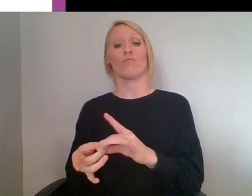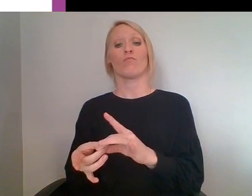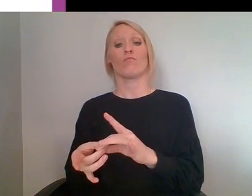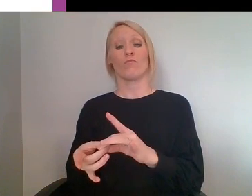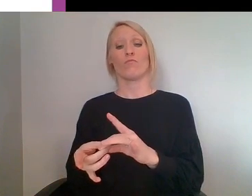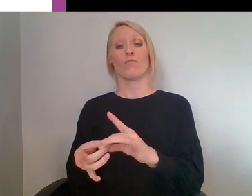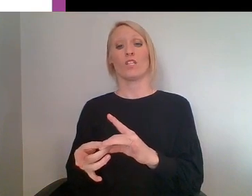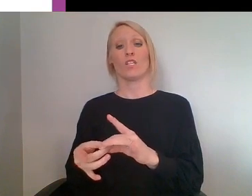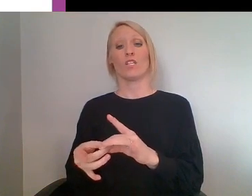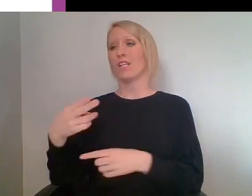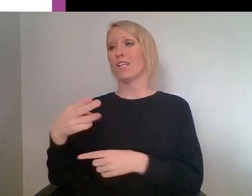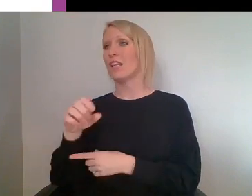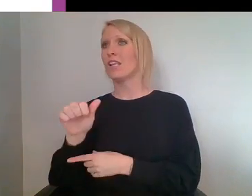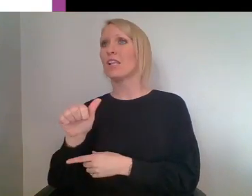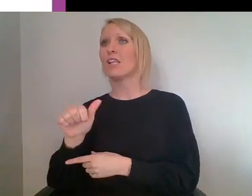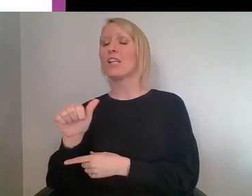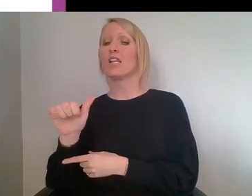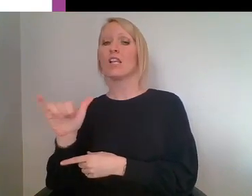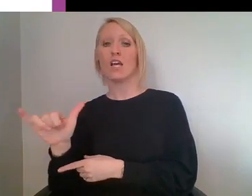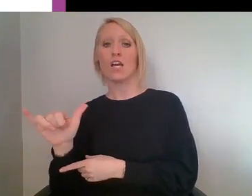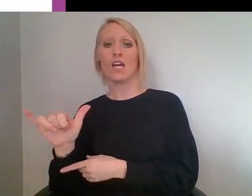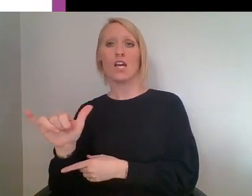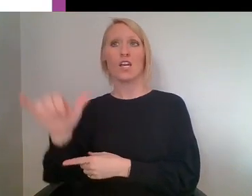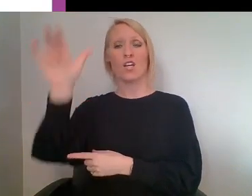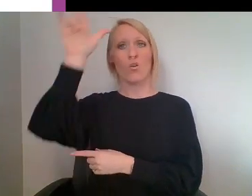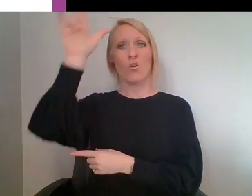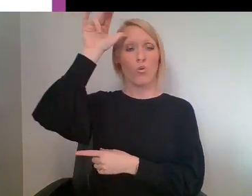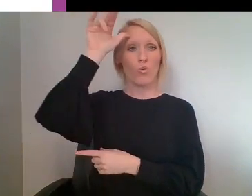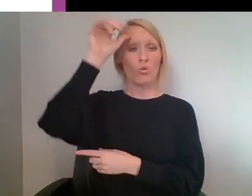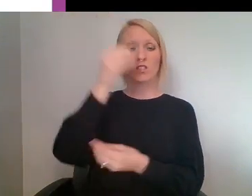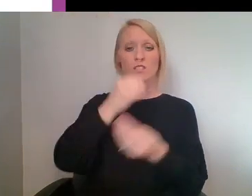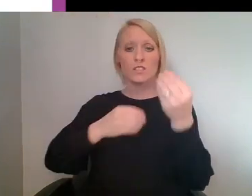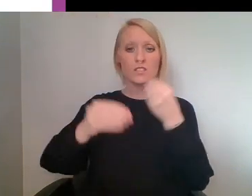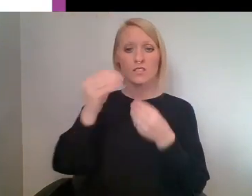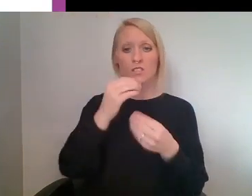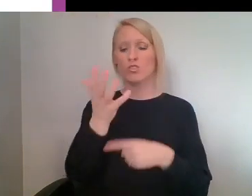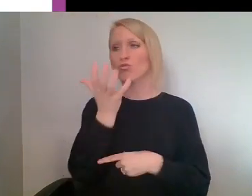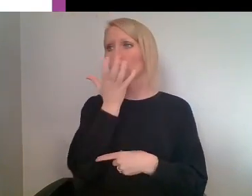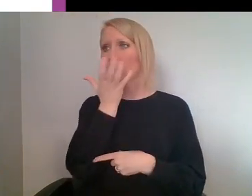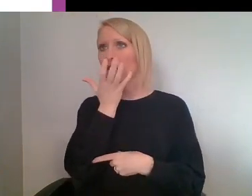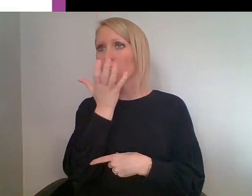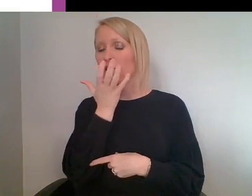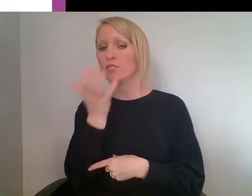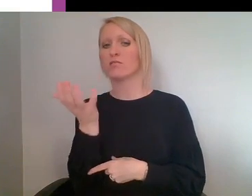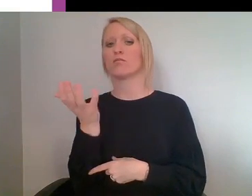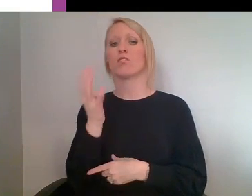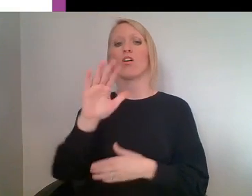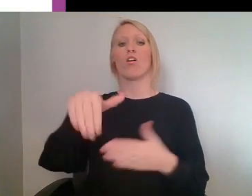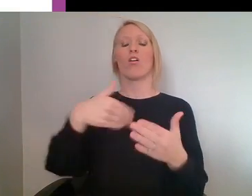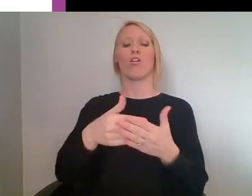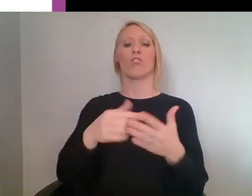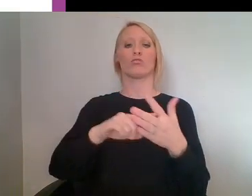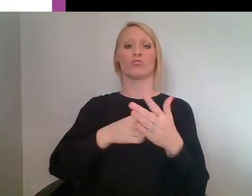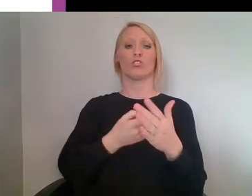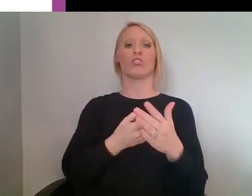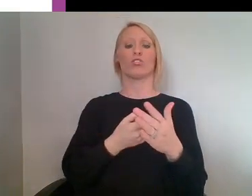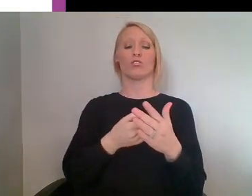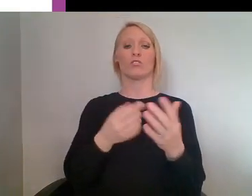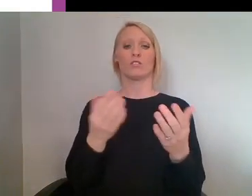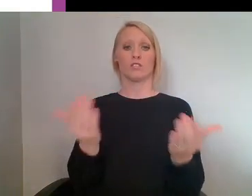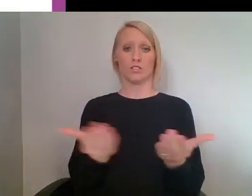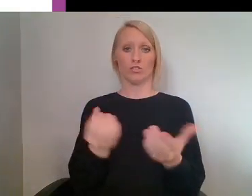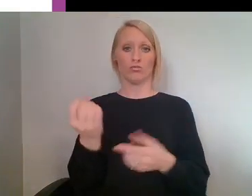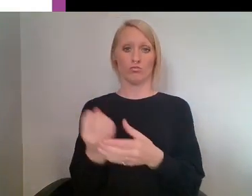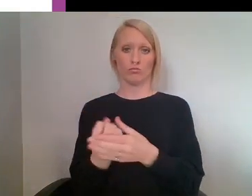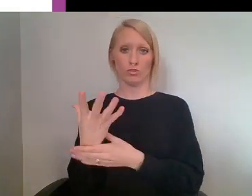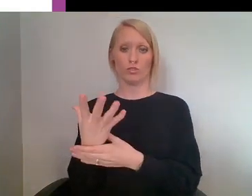eat, that give the grains for our poultry and things like that. So it starts all with those producers taking that solar energy and then